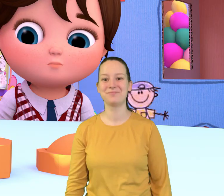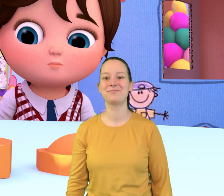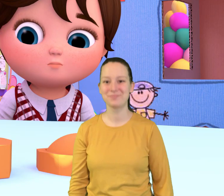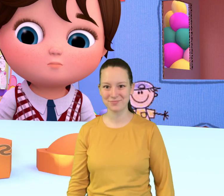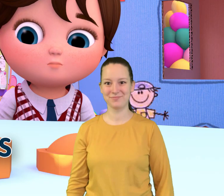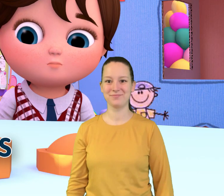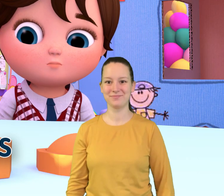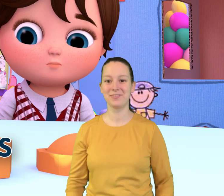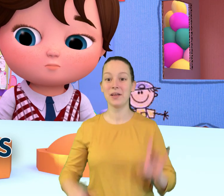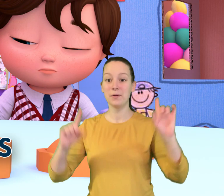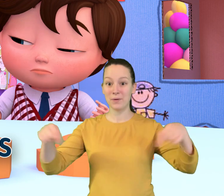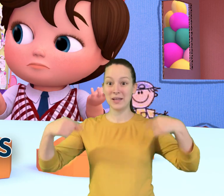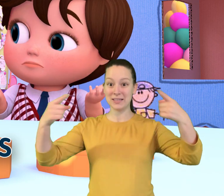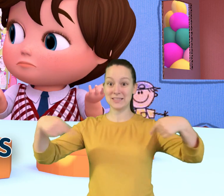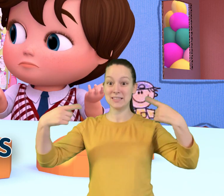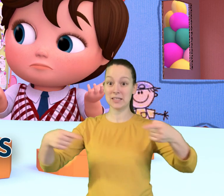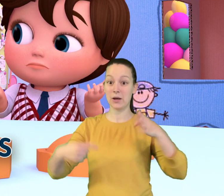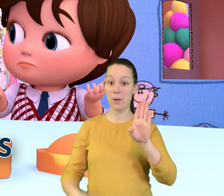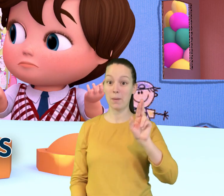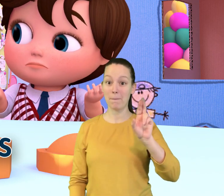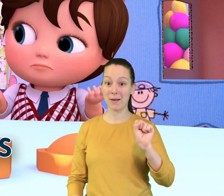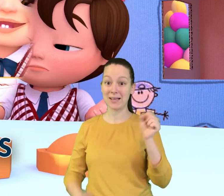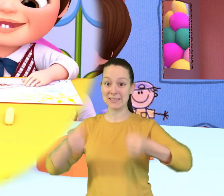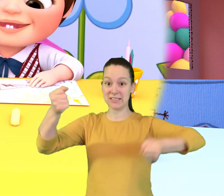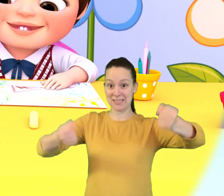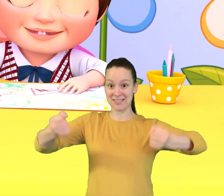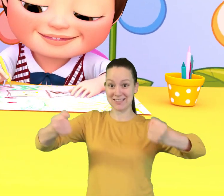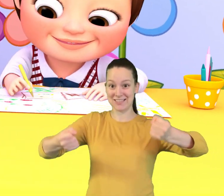I The Wheels On The